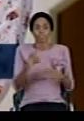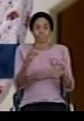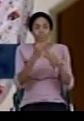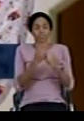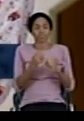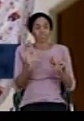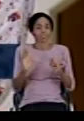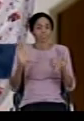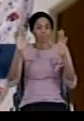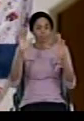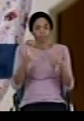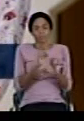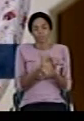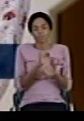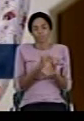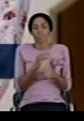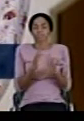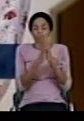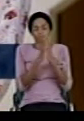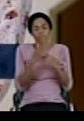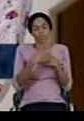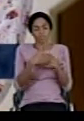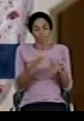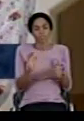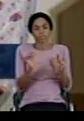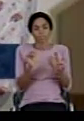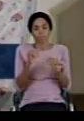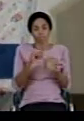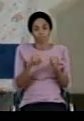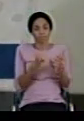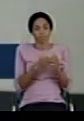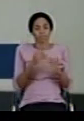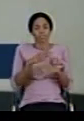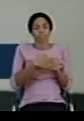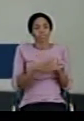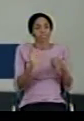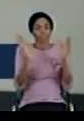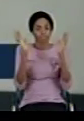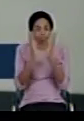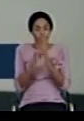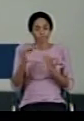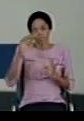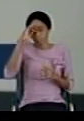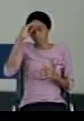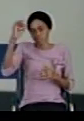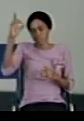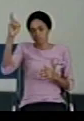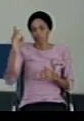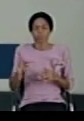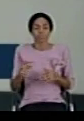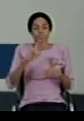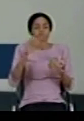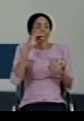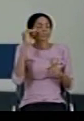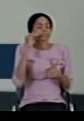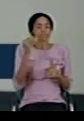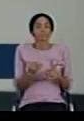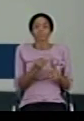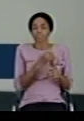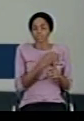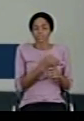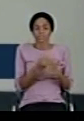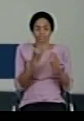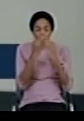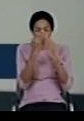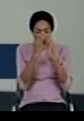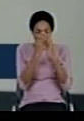So I prayed about it. After the prayer to the man of God, I went home, I slept off. I was still having the chest pains. Then I woke up in the night.